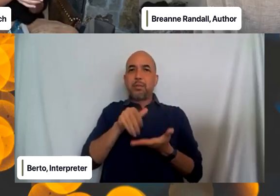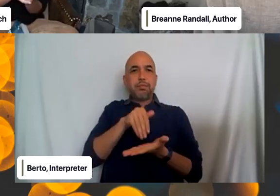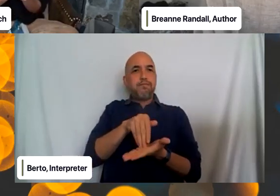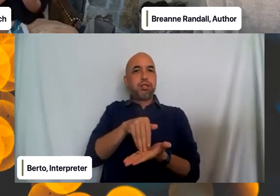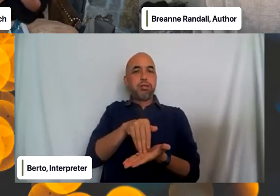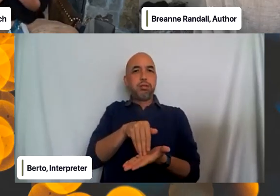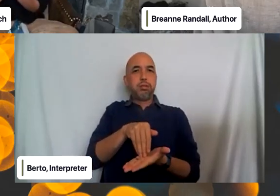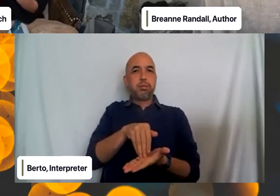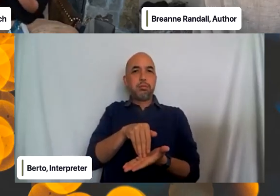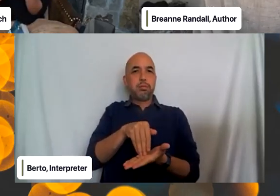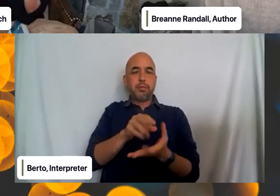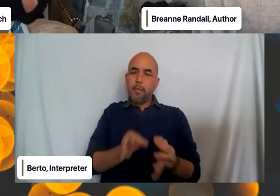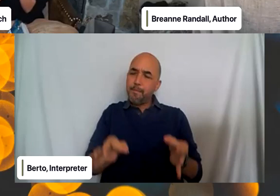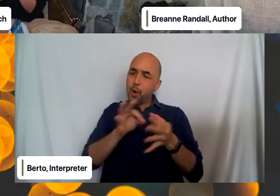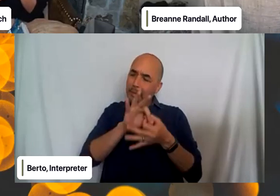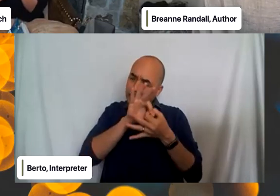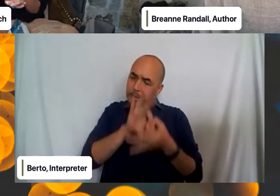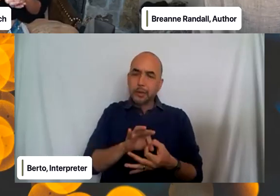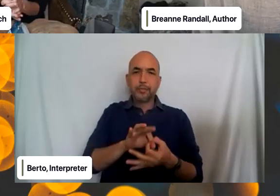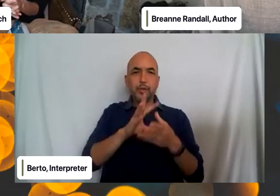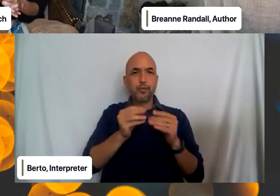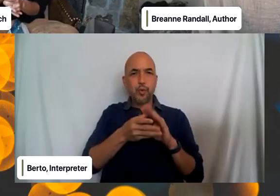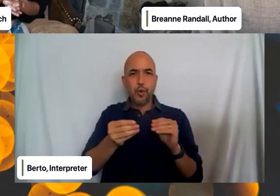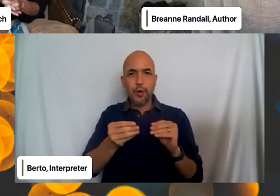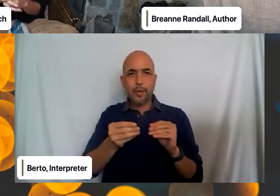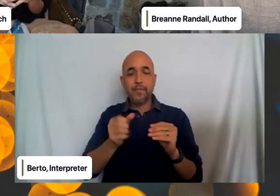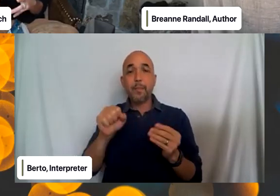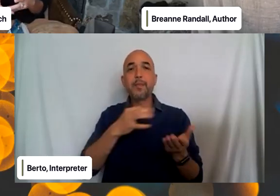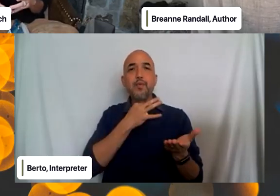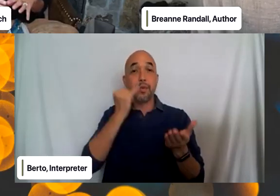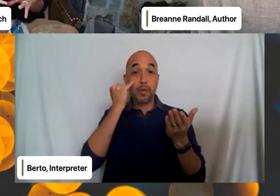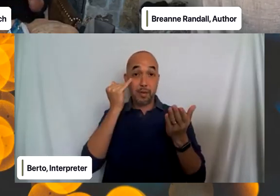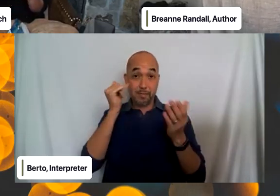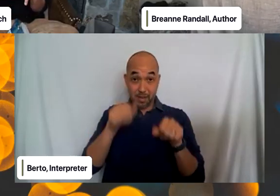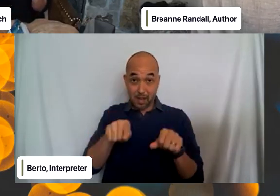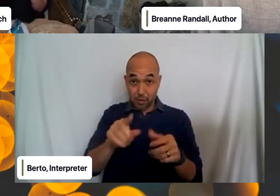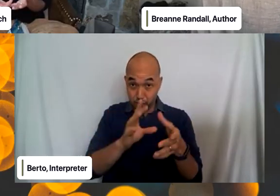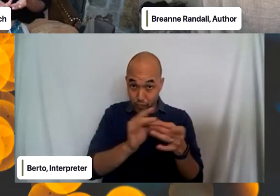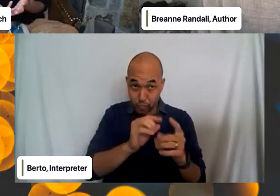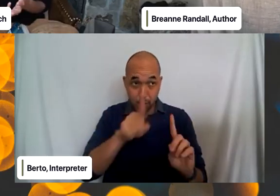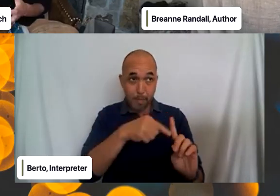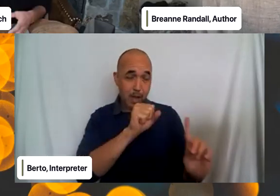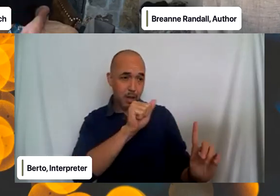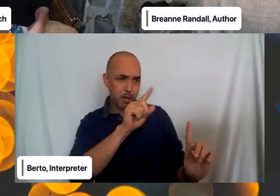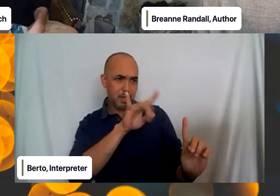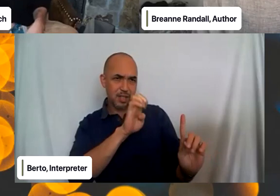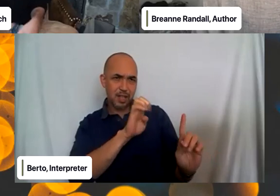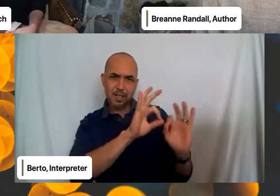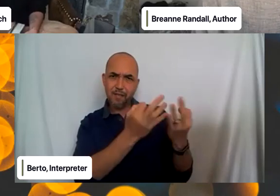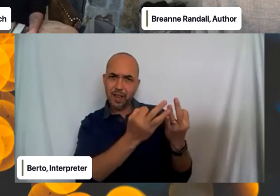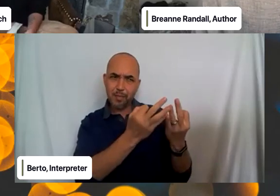the story. And I'm wondering if you could even talk a little bit about Sadie's family and how we find them at the beginning of the